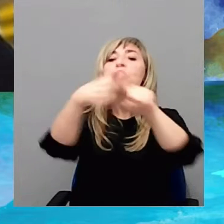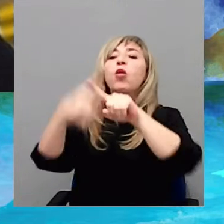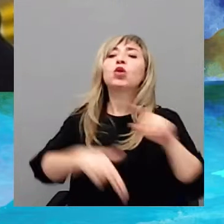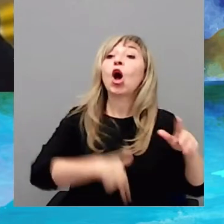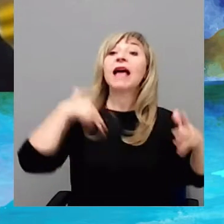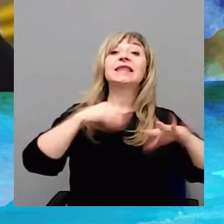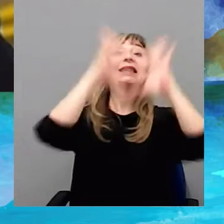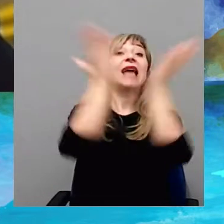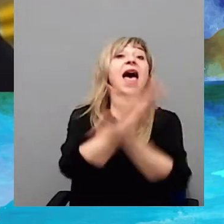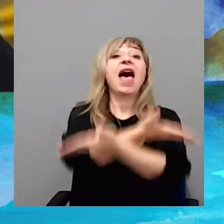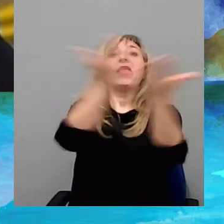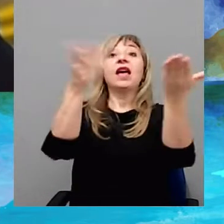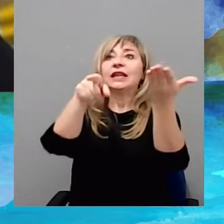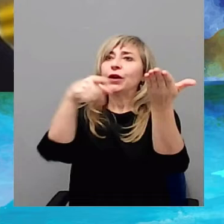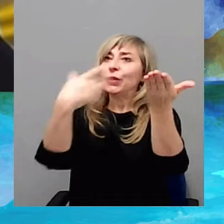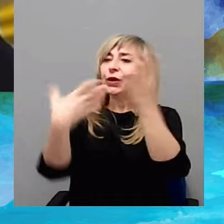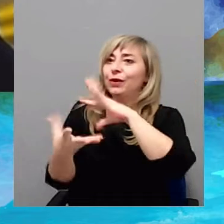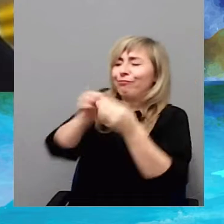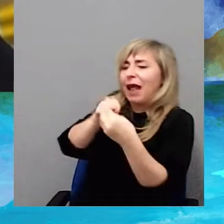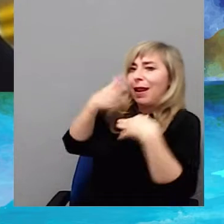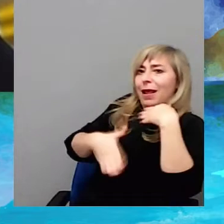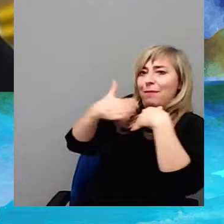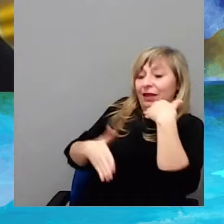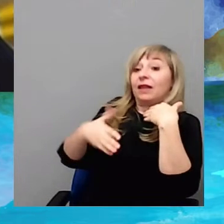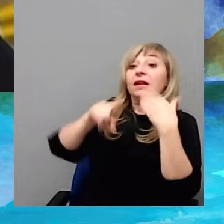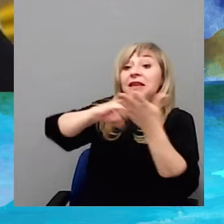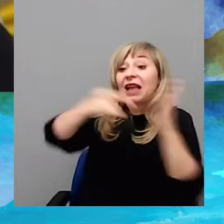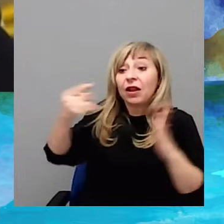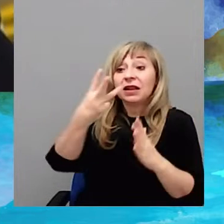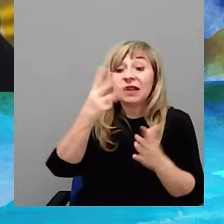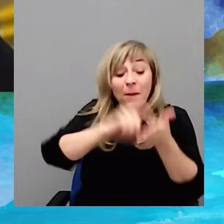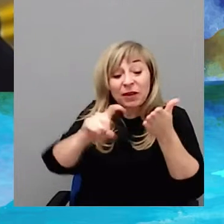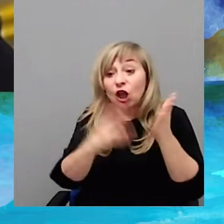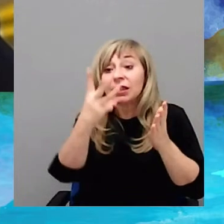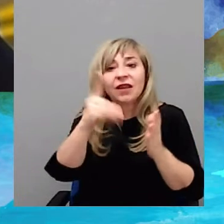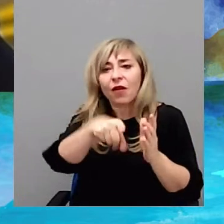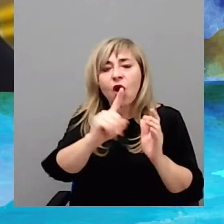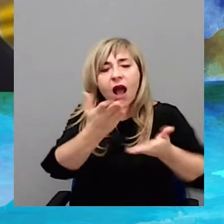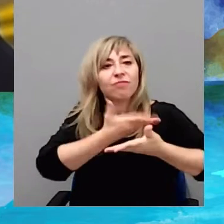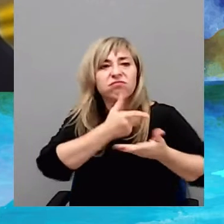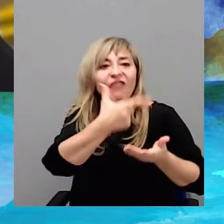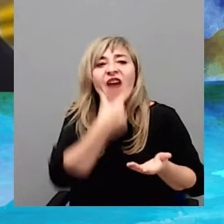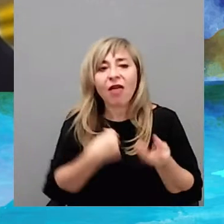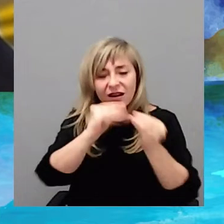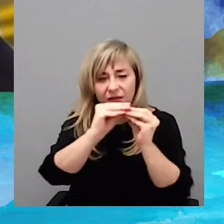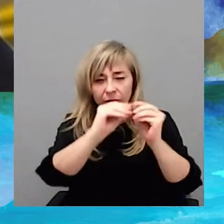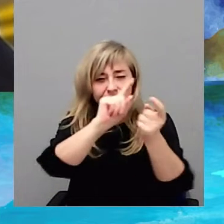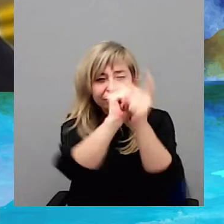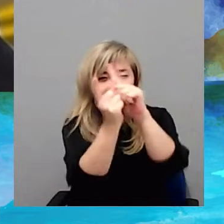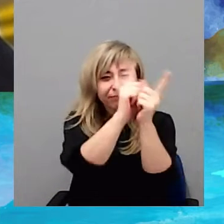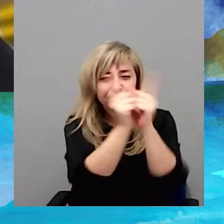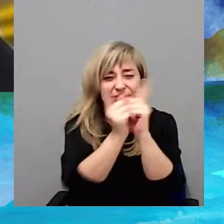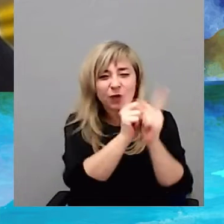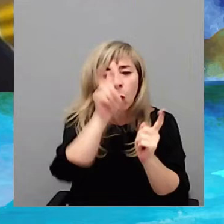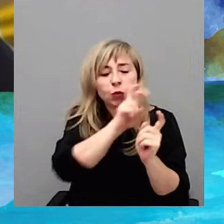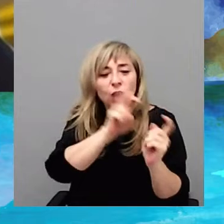products is much more difficult. And 3D printing does allow us to personalize the product. And